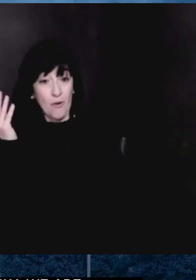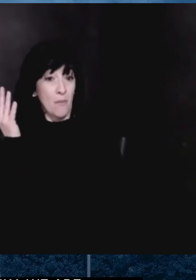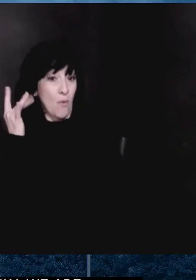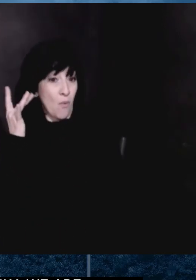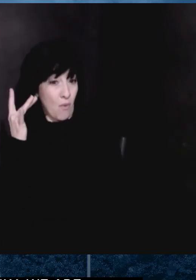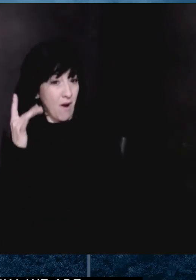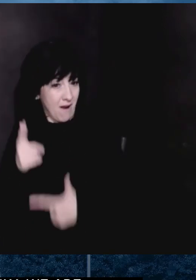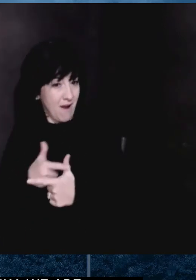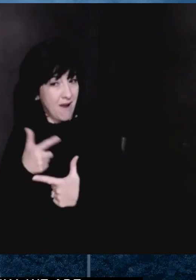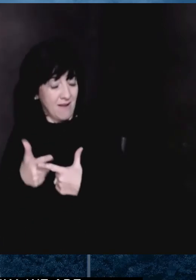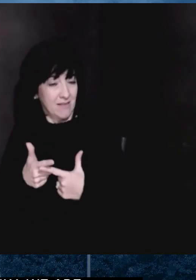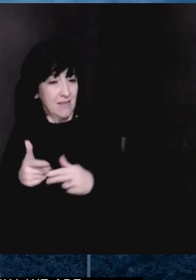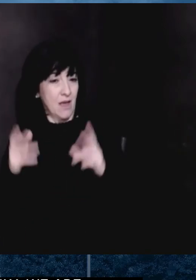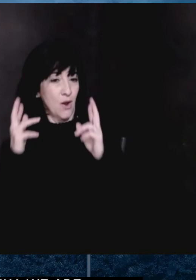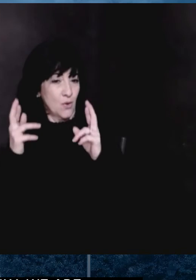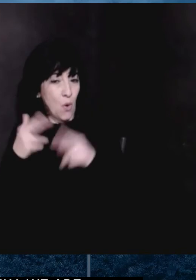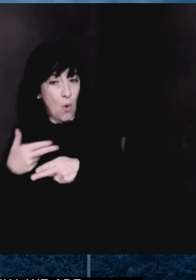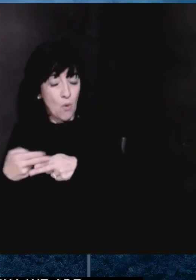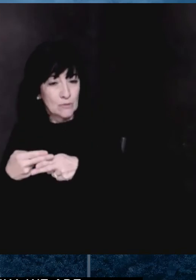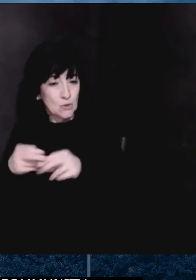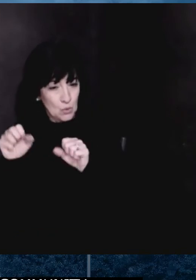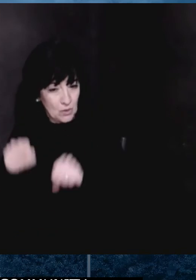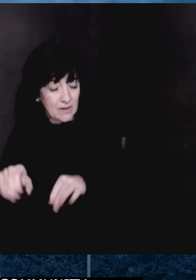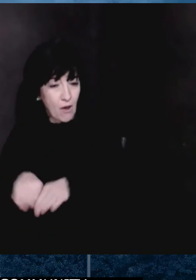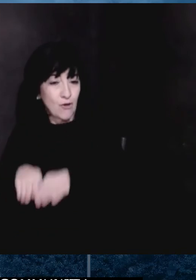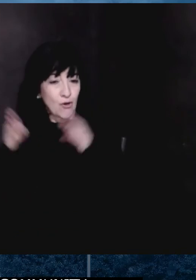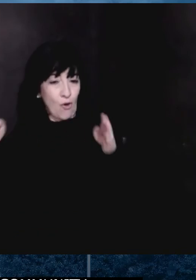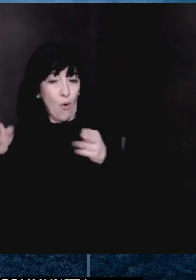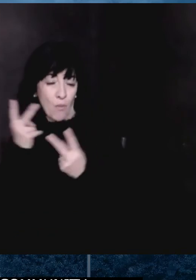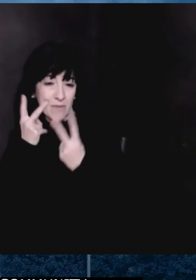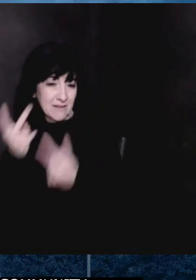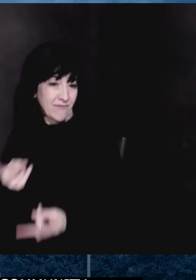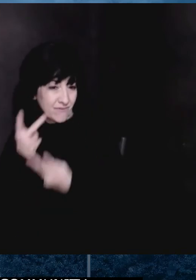of community spread on long-term care currently.